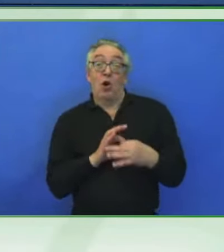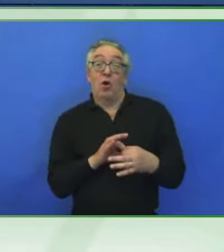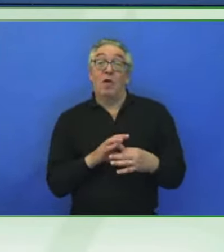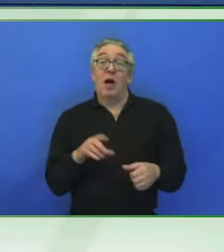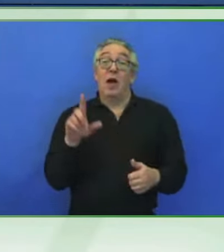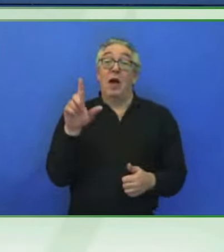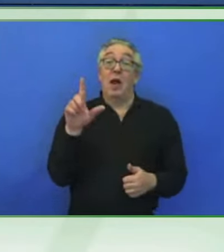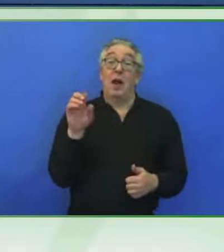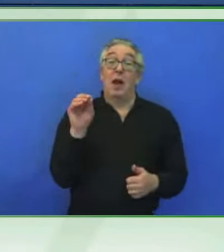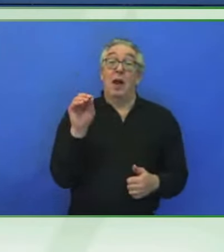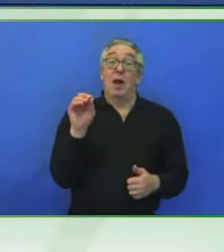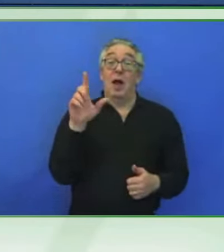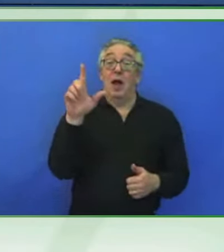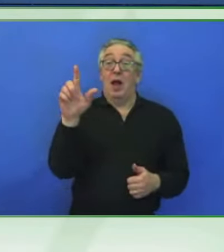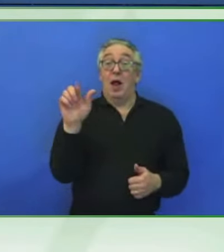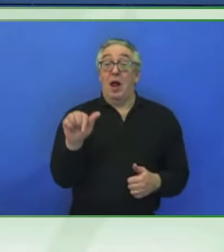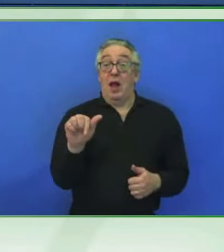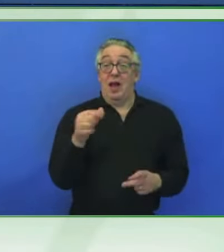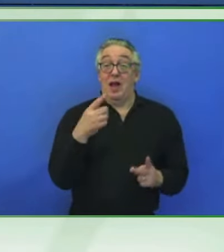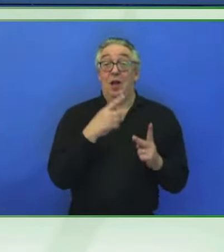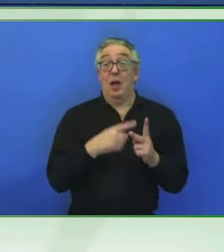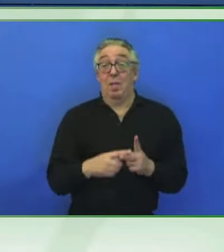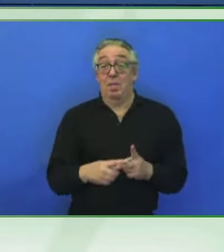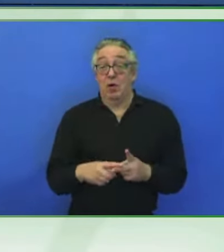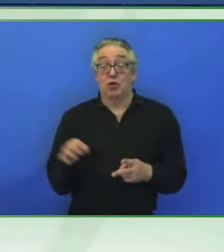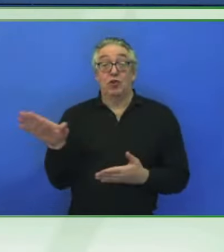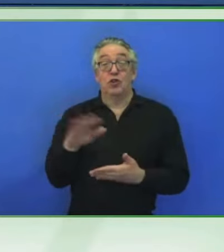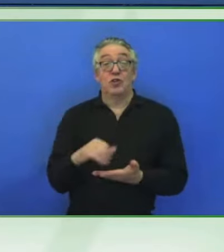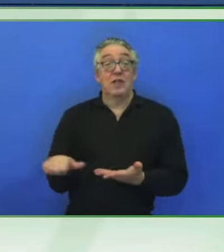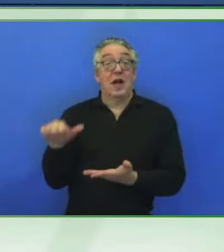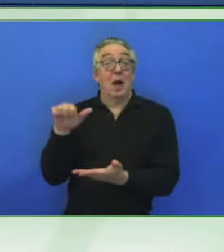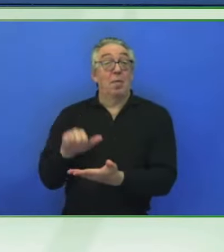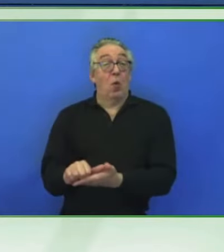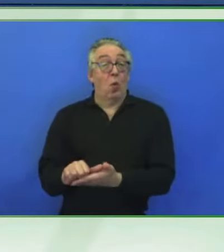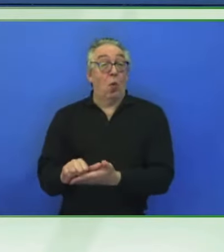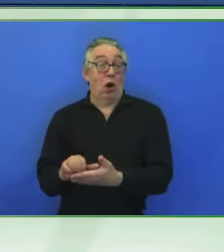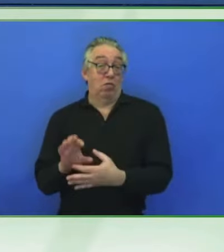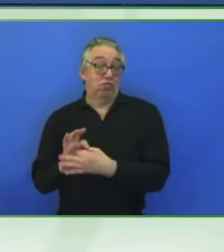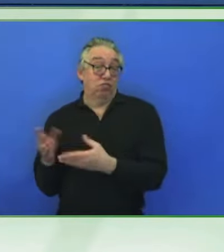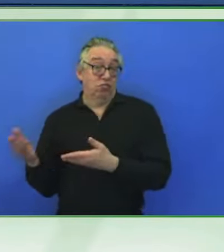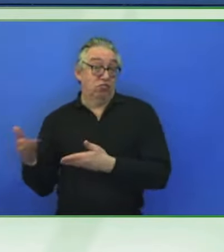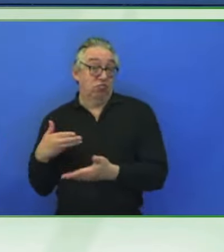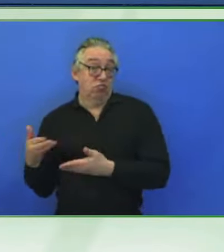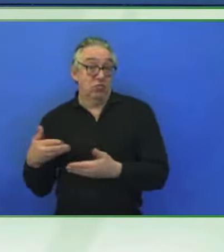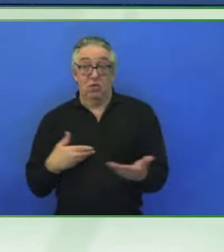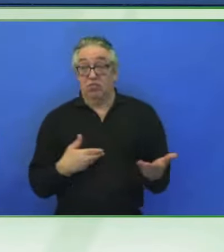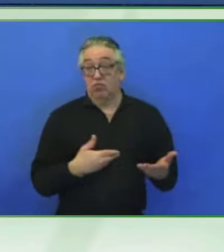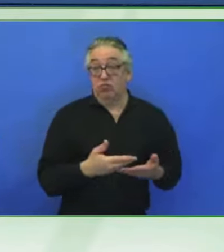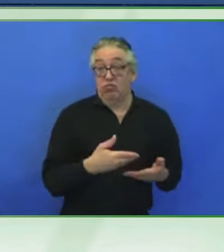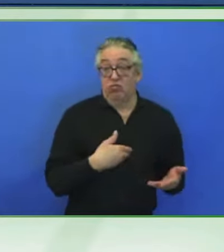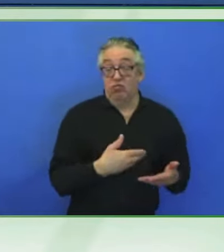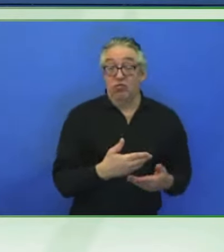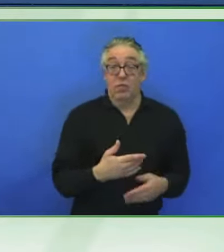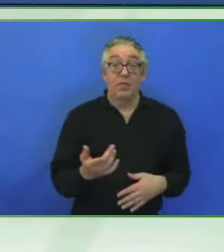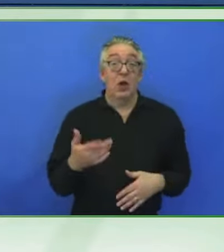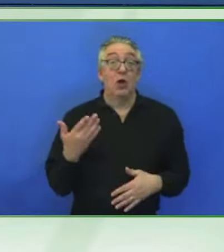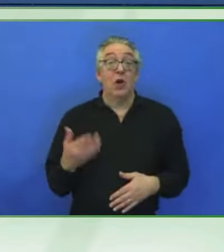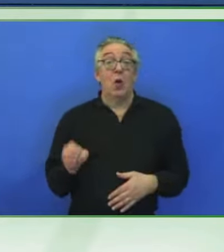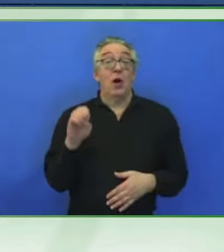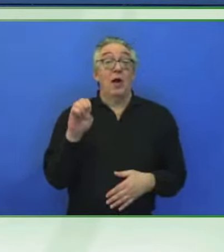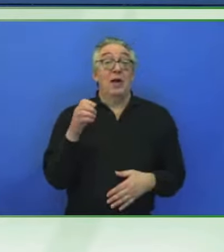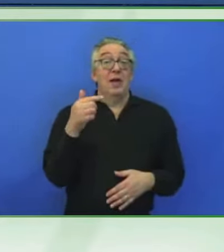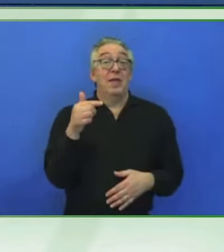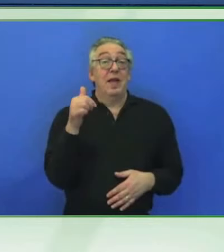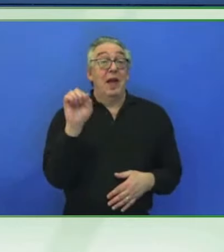SMRT in Singapore. We have recently finished the implementation in the railway network of ETS from Bilbao, and soon we